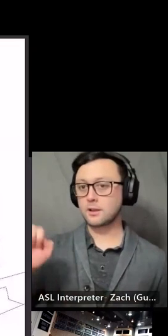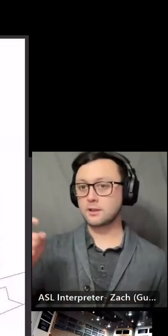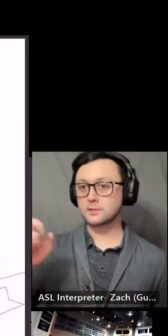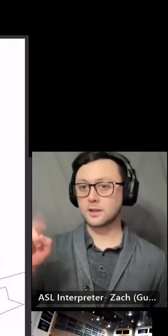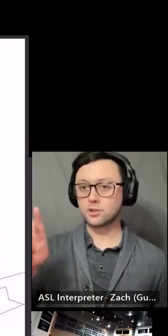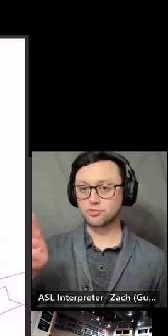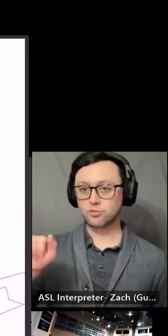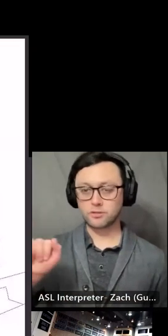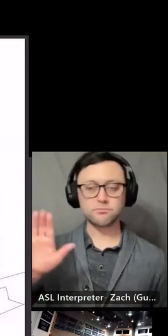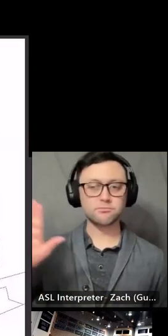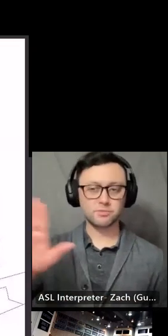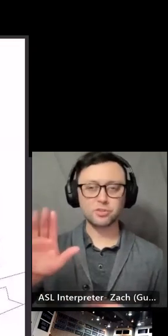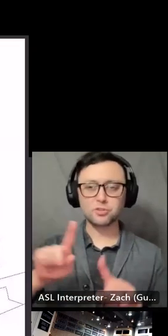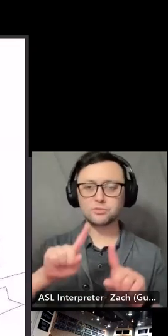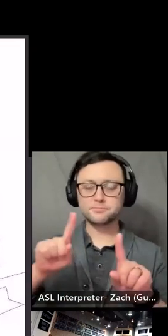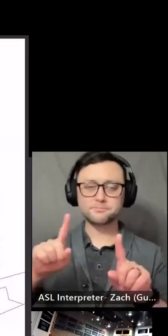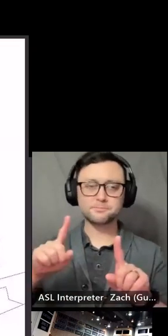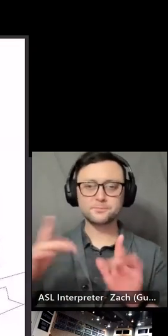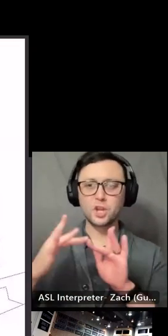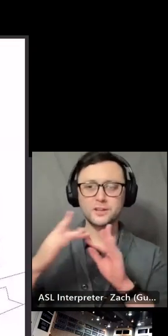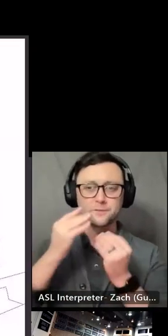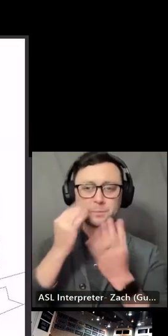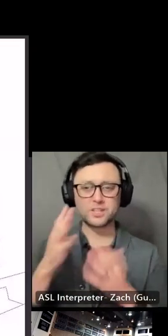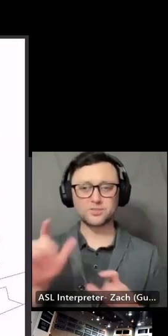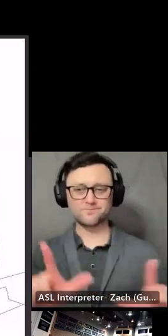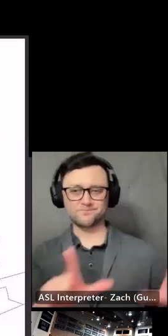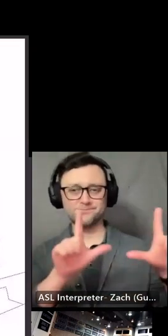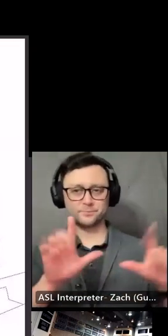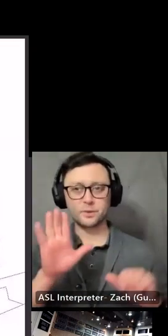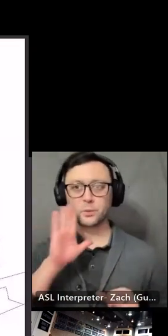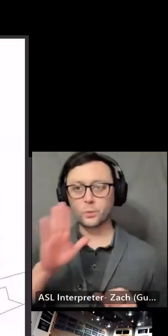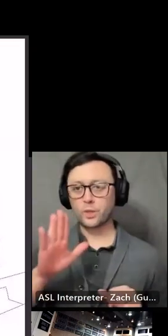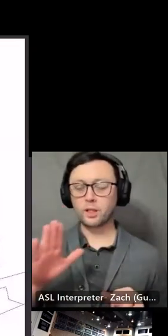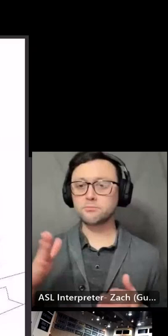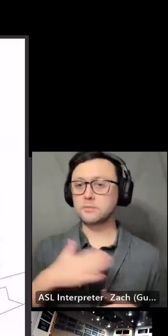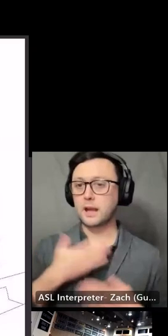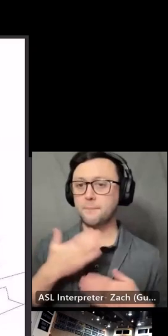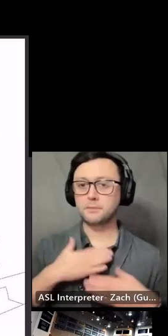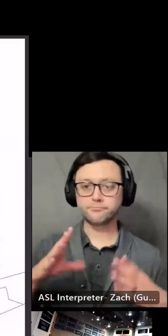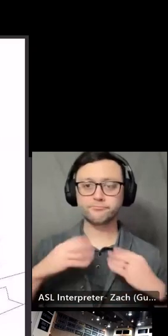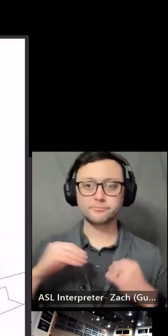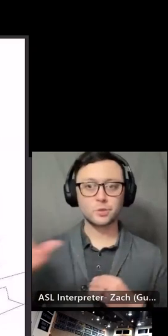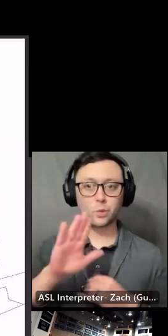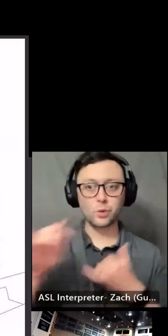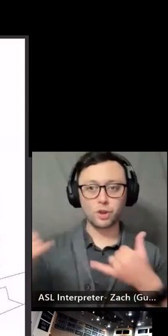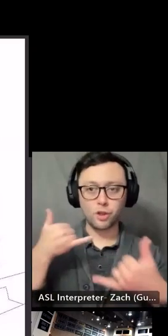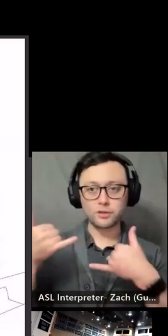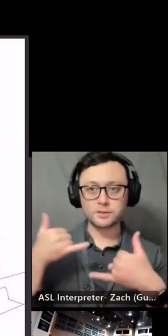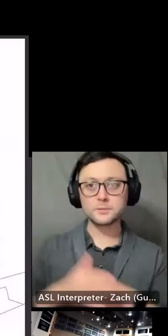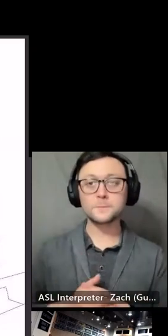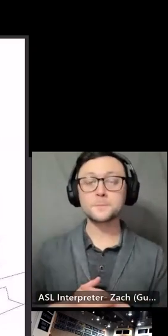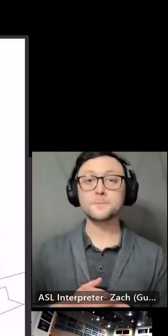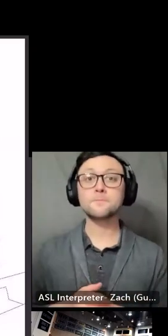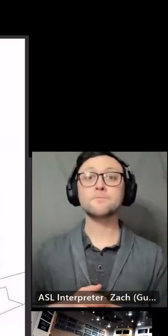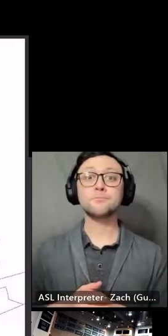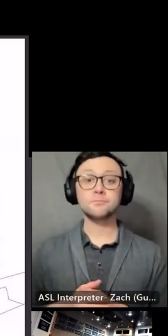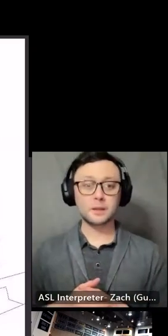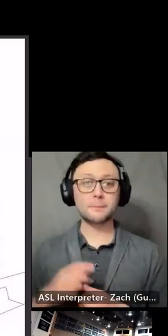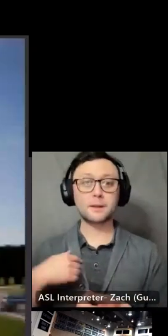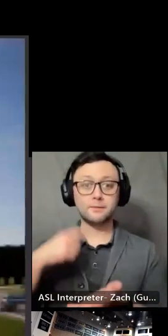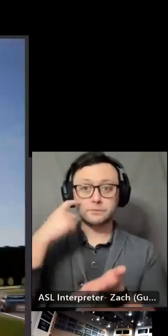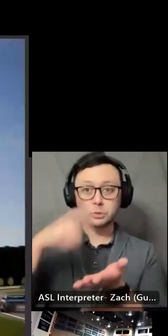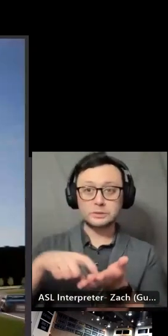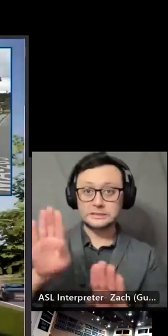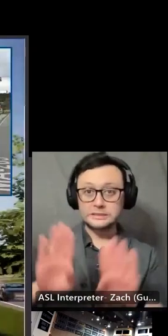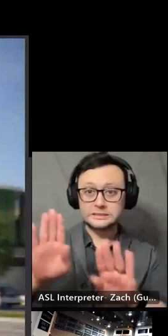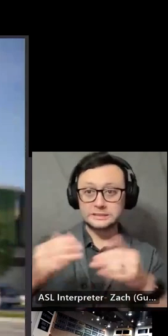up on the screen so everybody has, she's happy to take your calls, emails, and we'll get back to you. But just those who still have questions, please